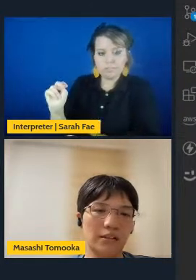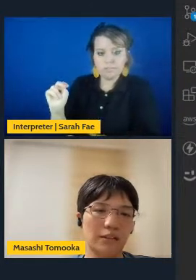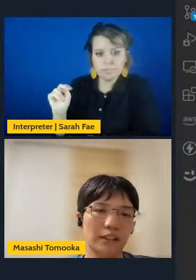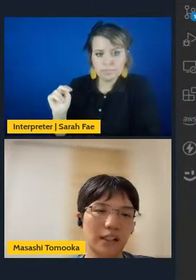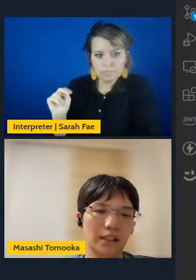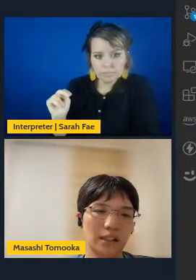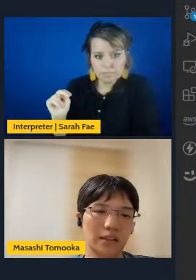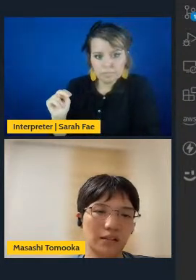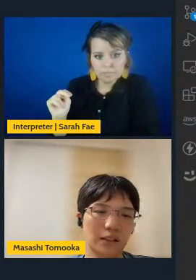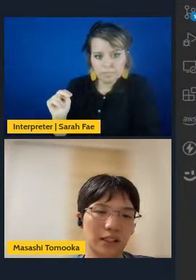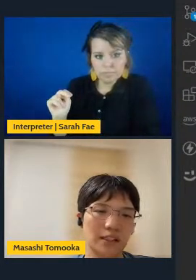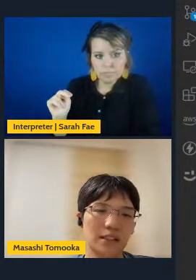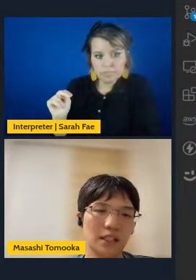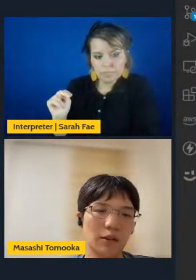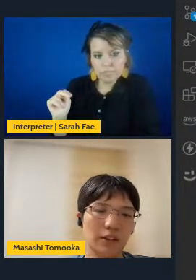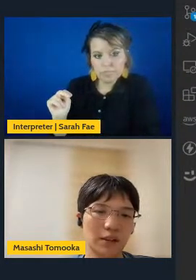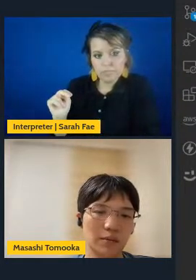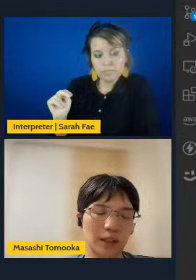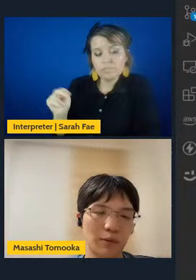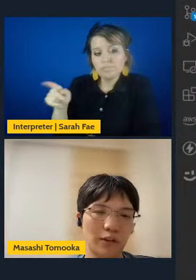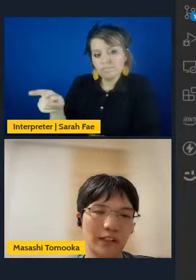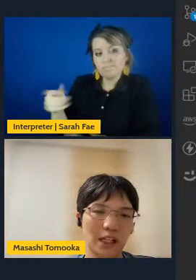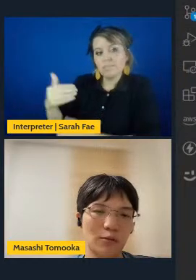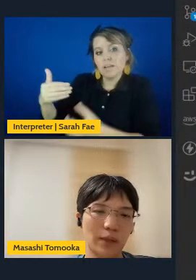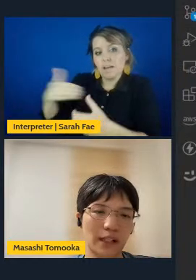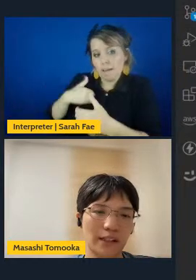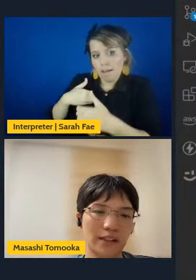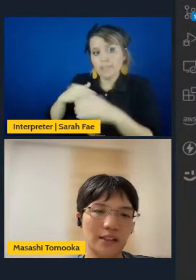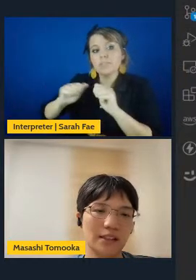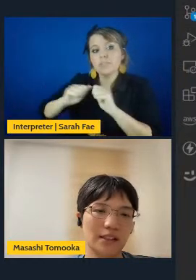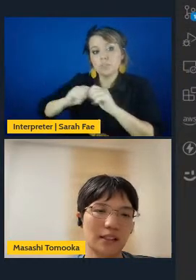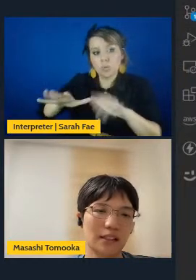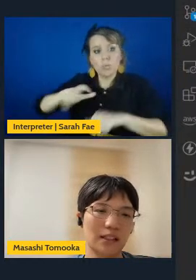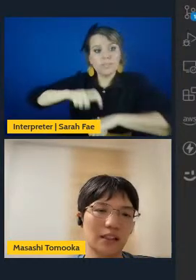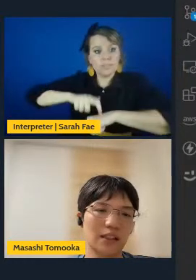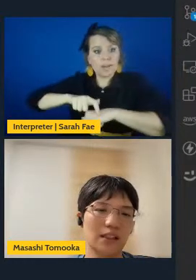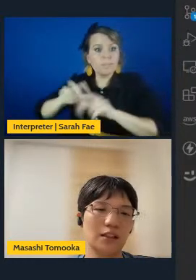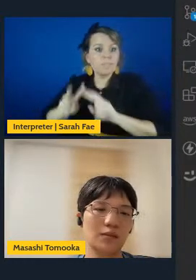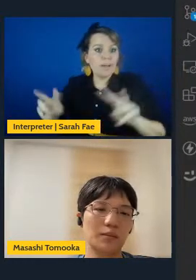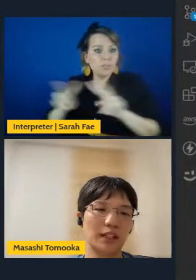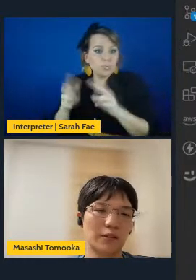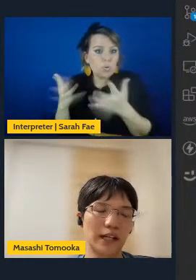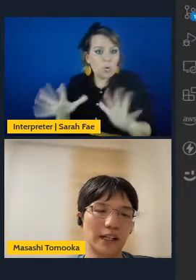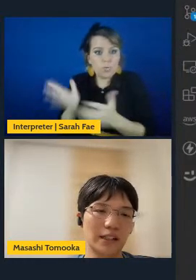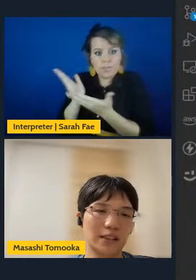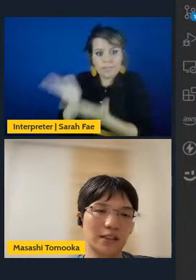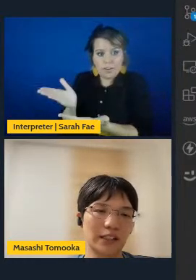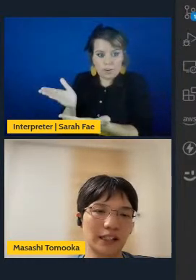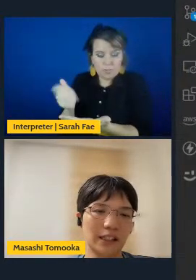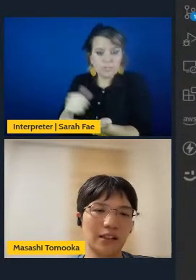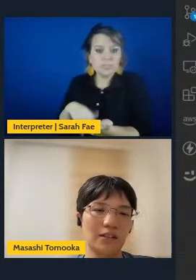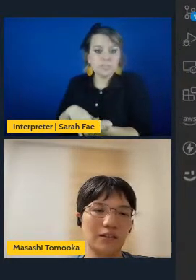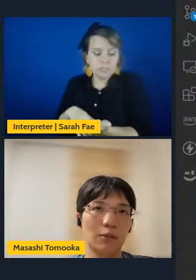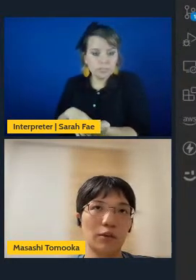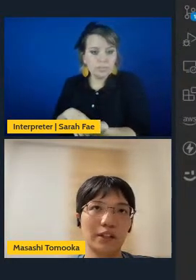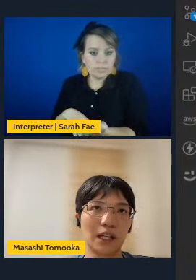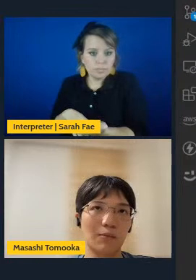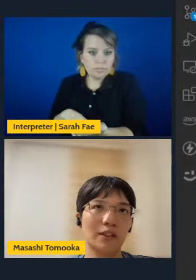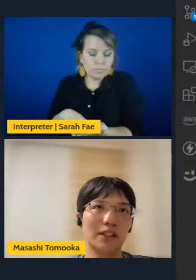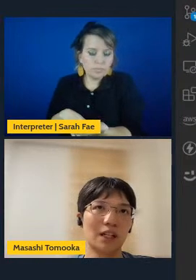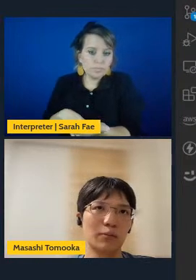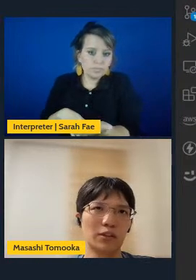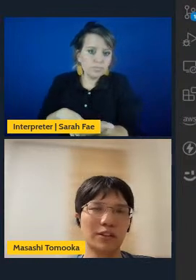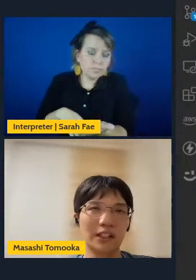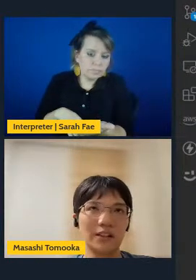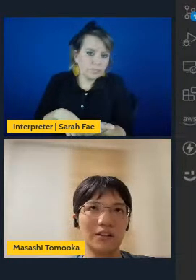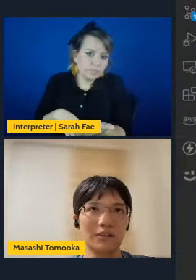and it contains deploy time values, and the file is created on deploy time